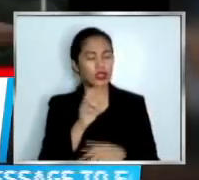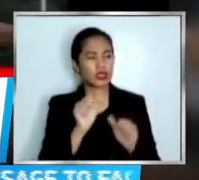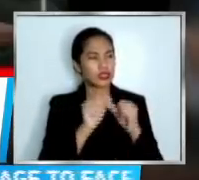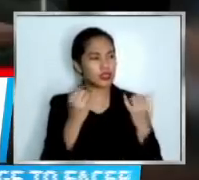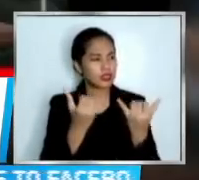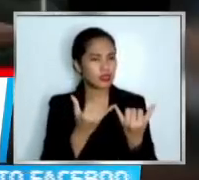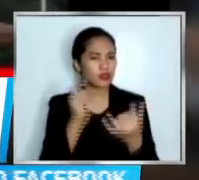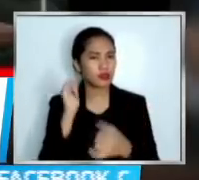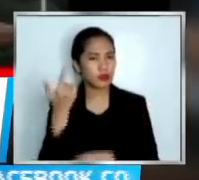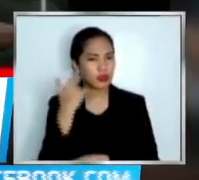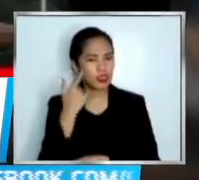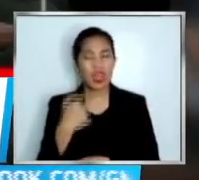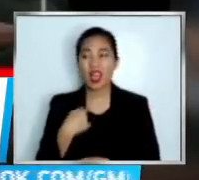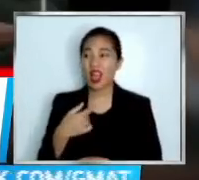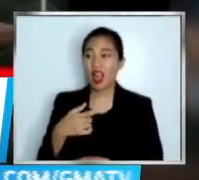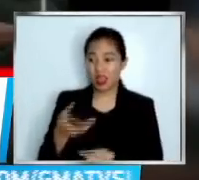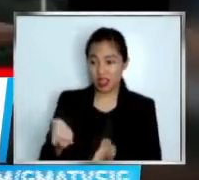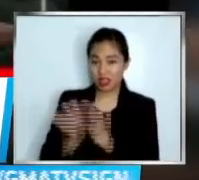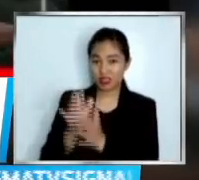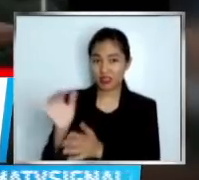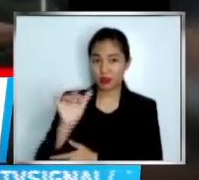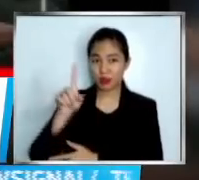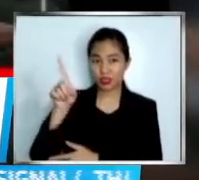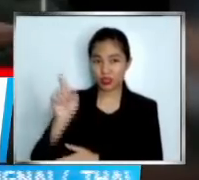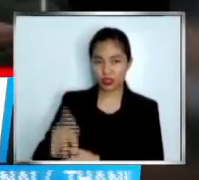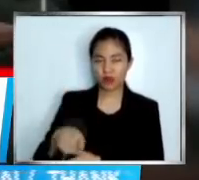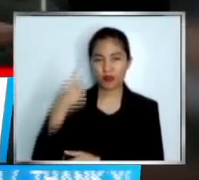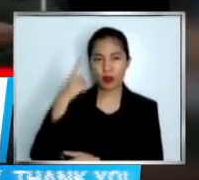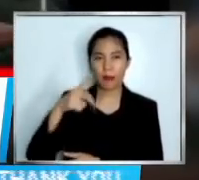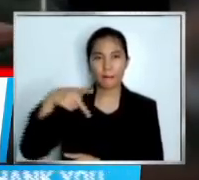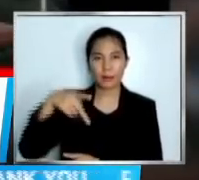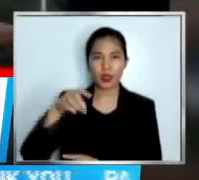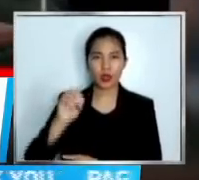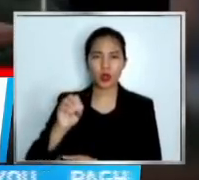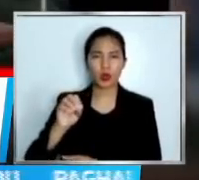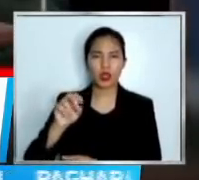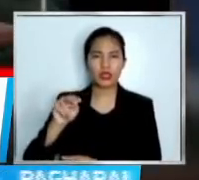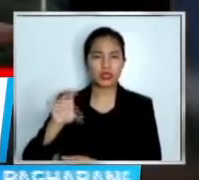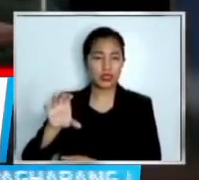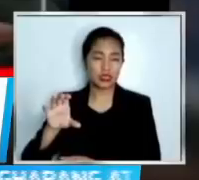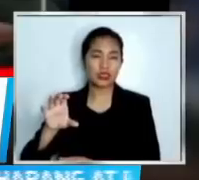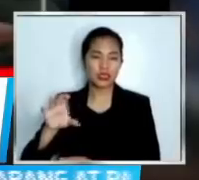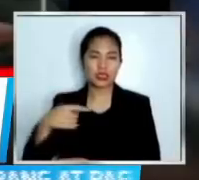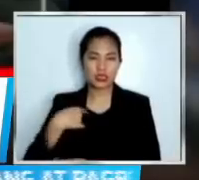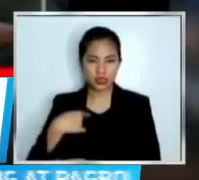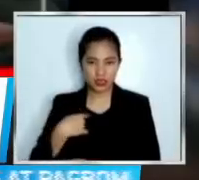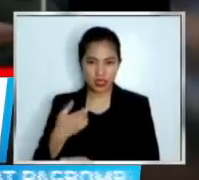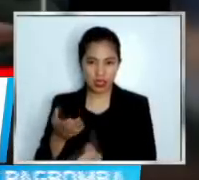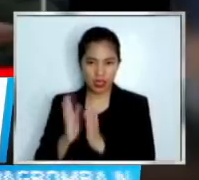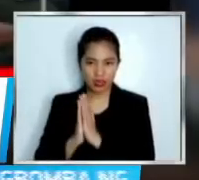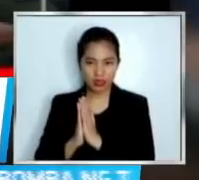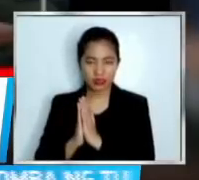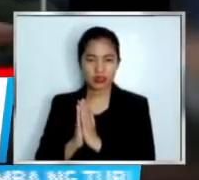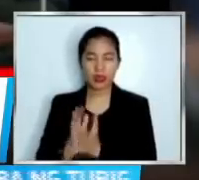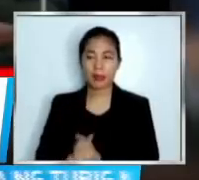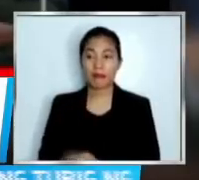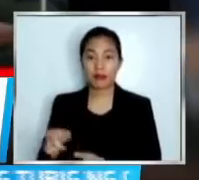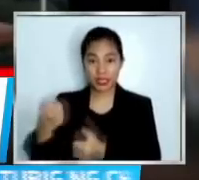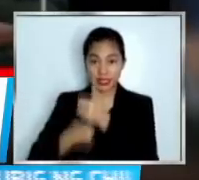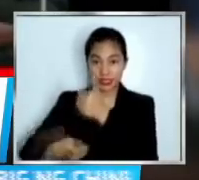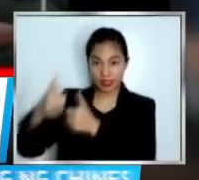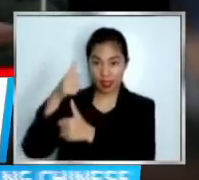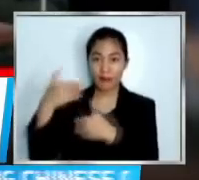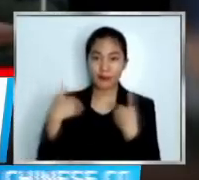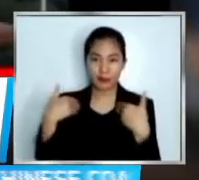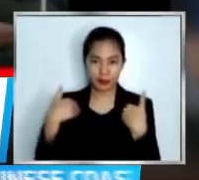question to PNOC EC the CEO was there General Briguez